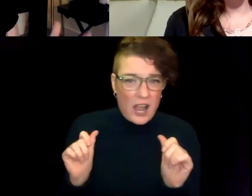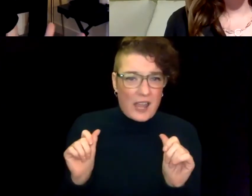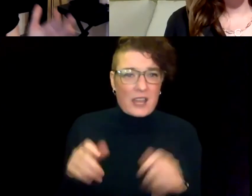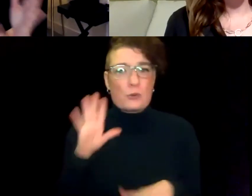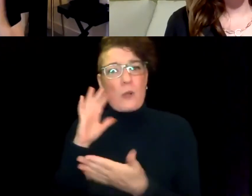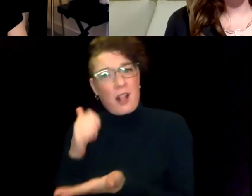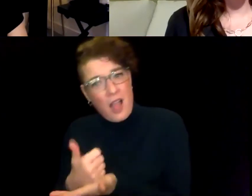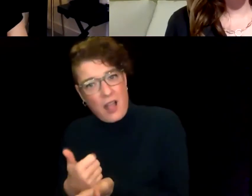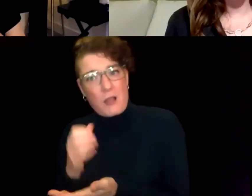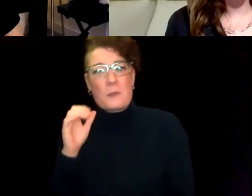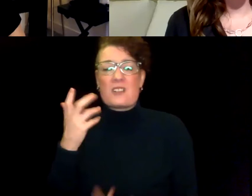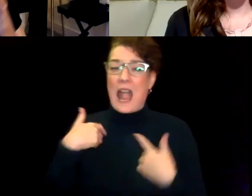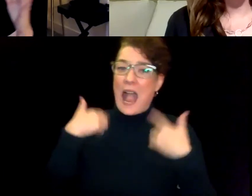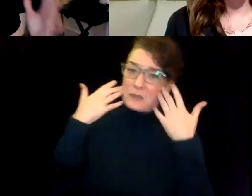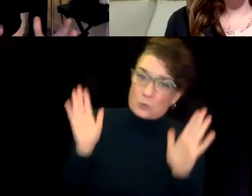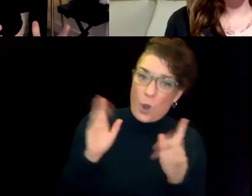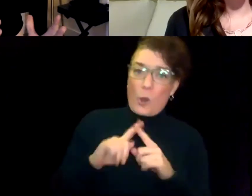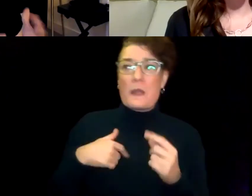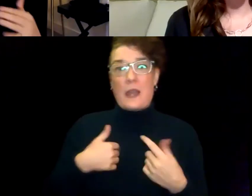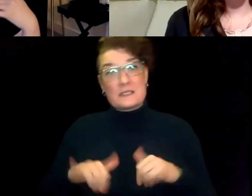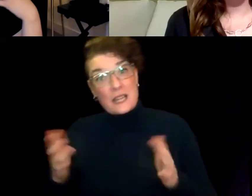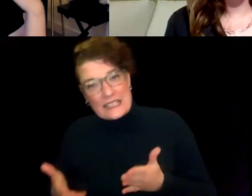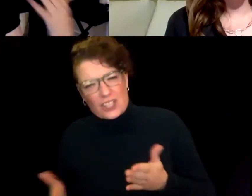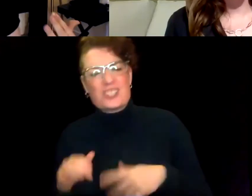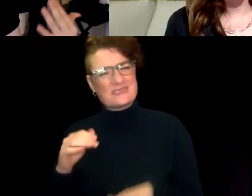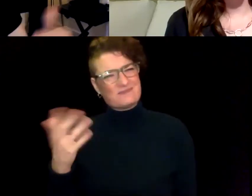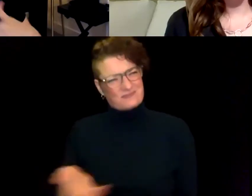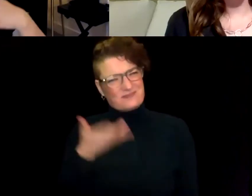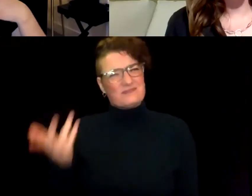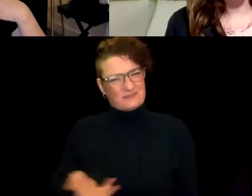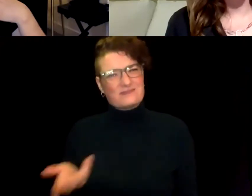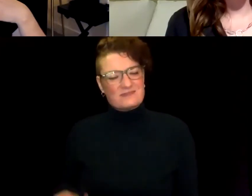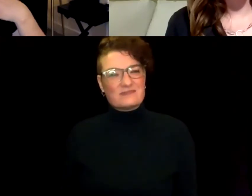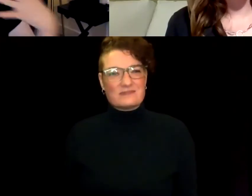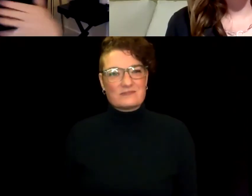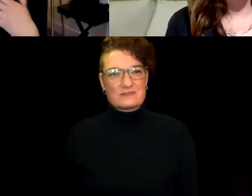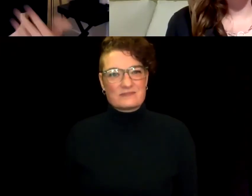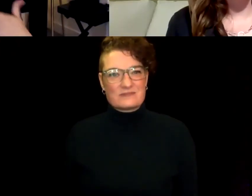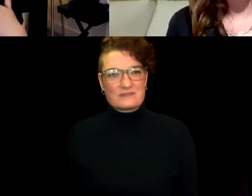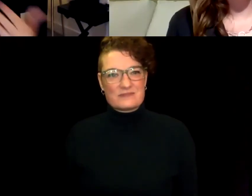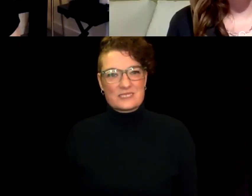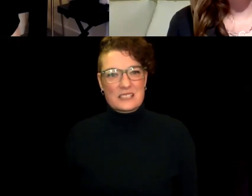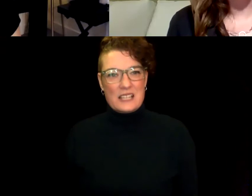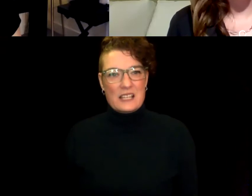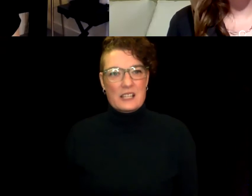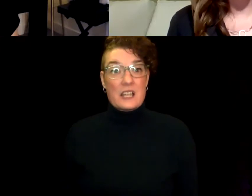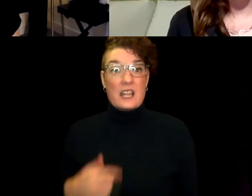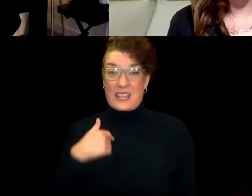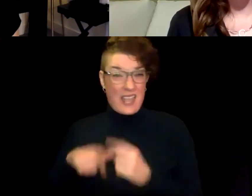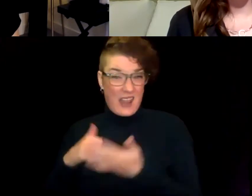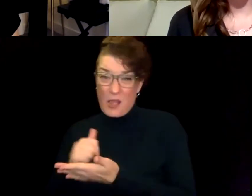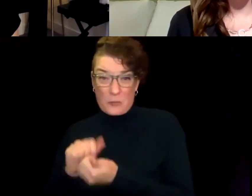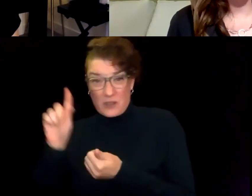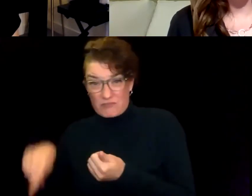help you, or I do not know, but I am still here. So like, come here and this is what I can, well, this is what I can help you with.